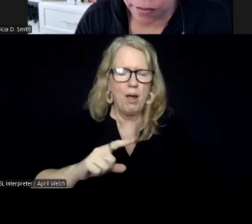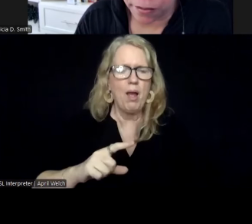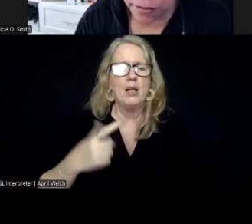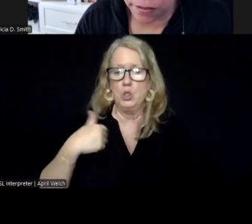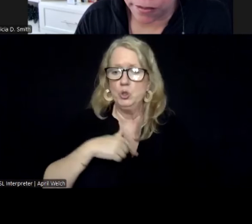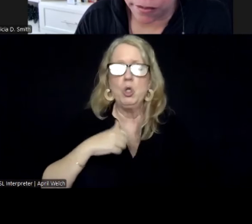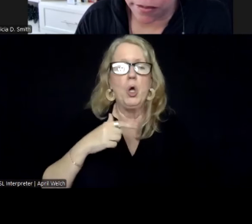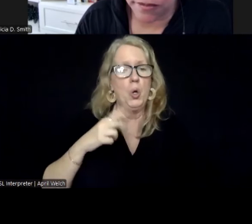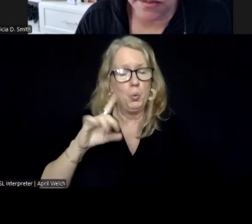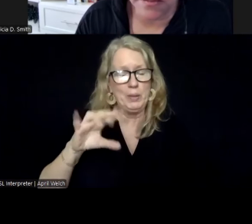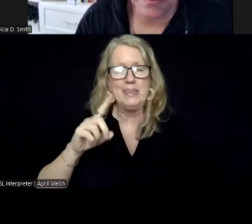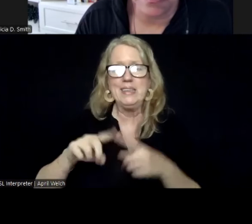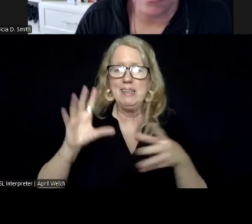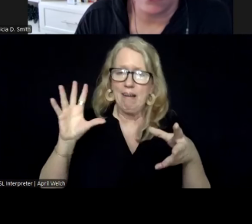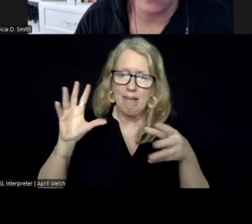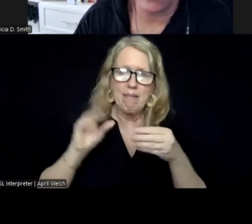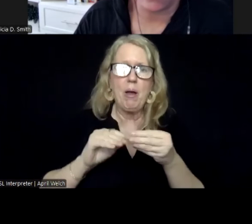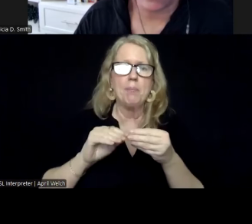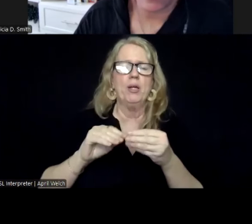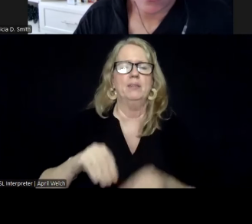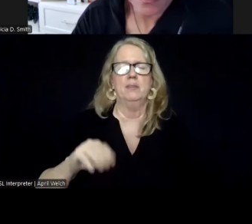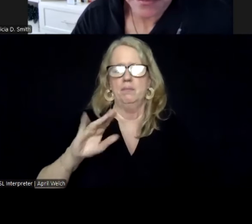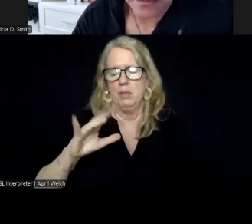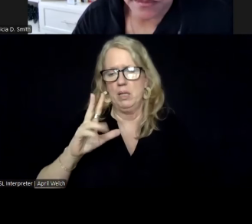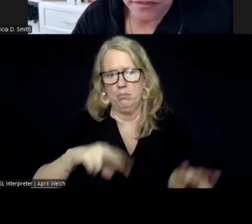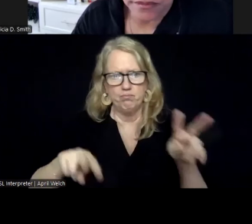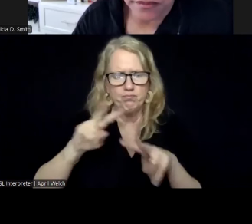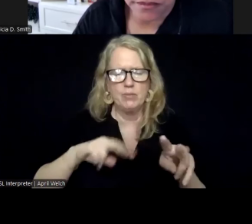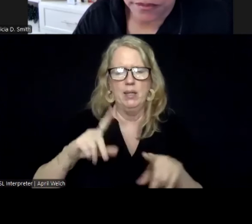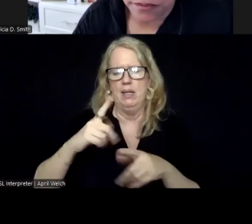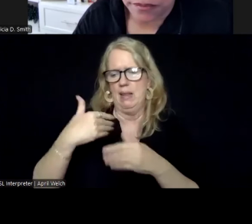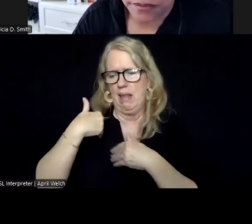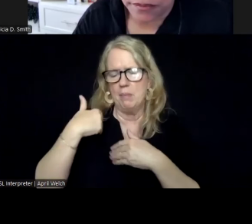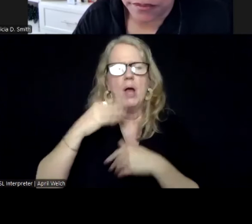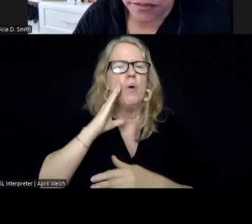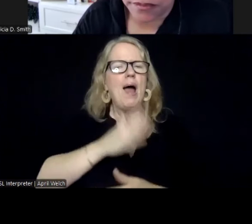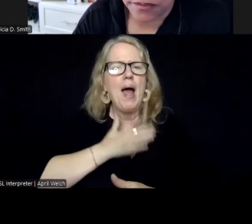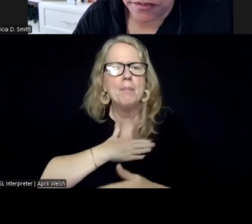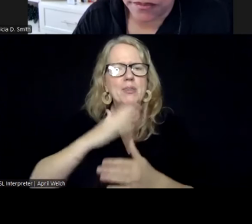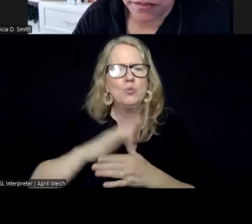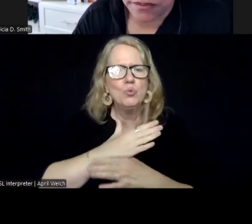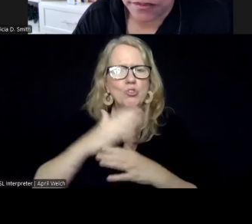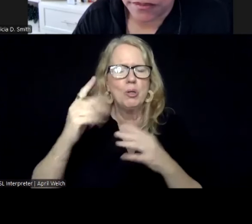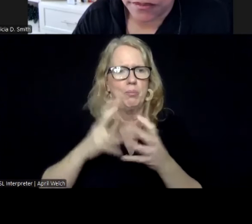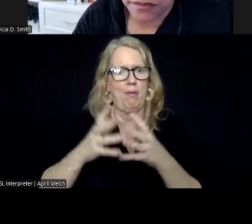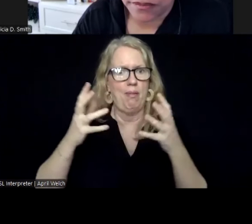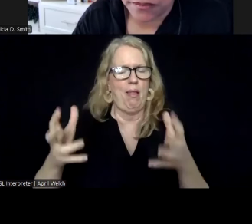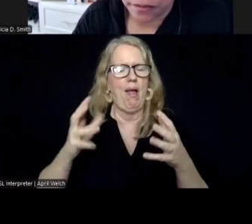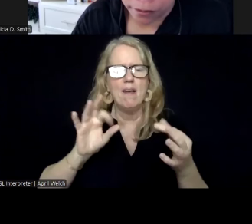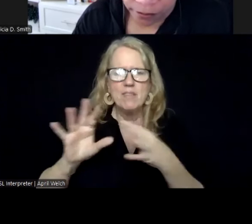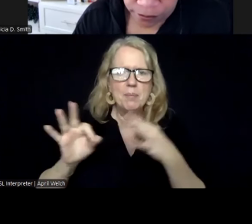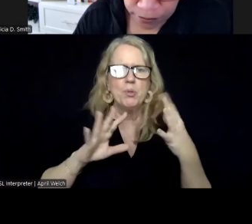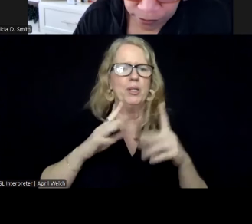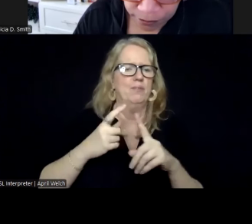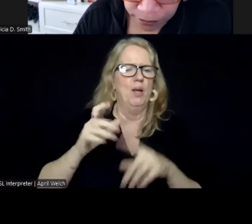pretty comprehensive bill looking at liability, and happy to share it. But we got a lot of input from